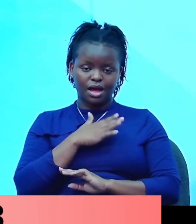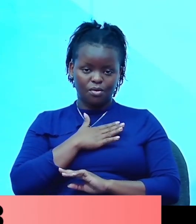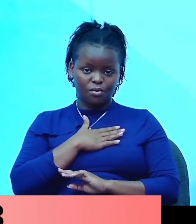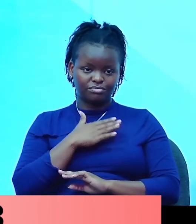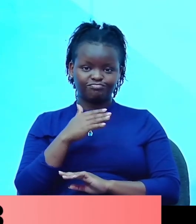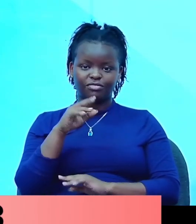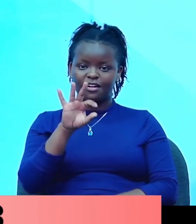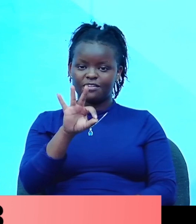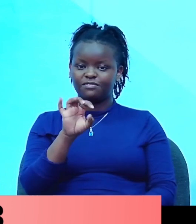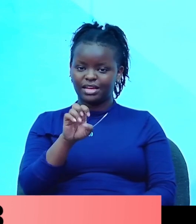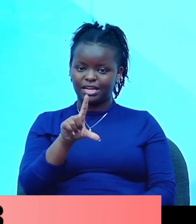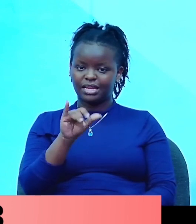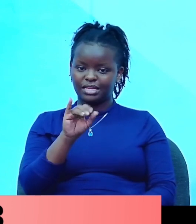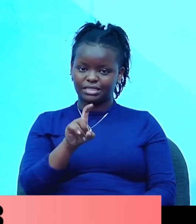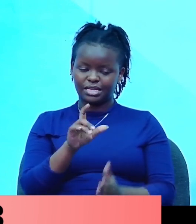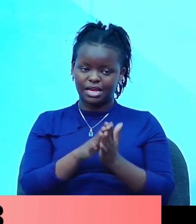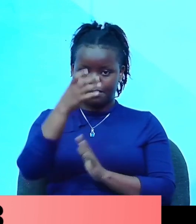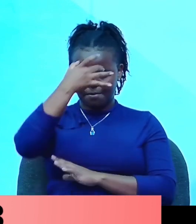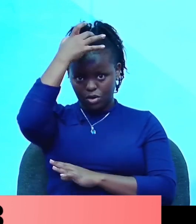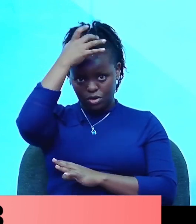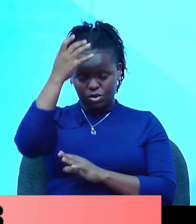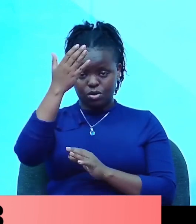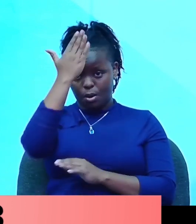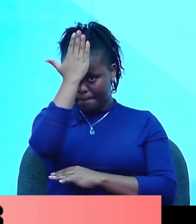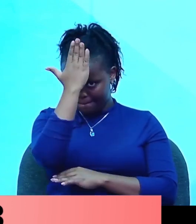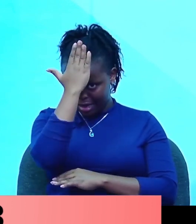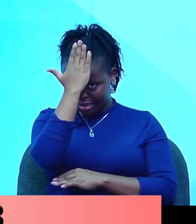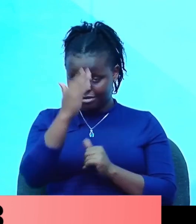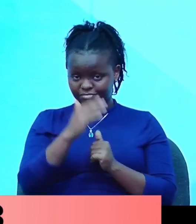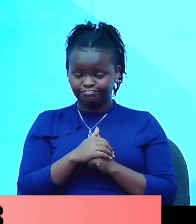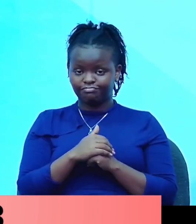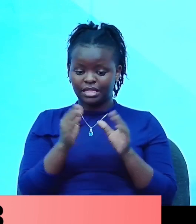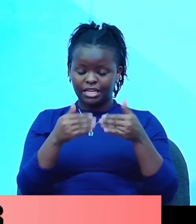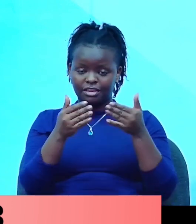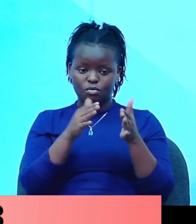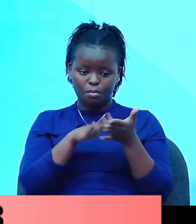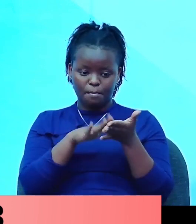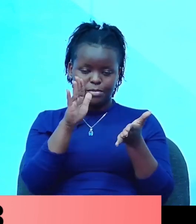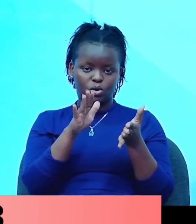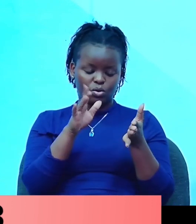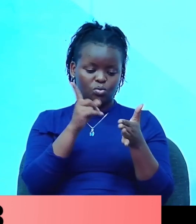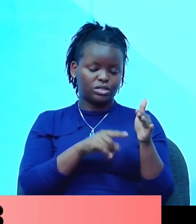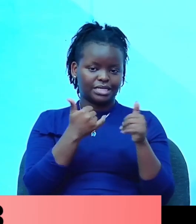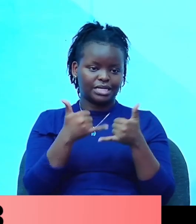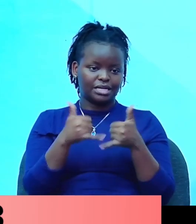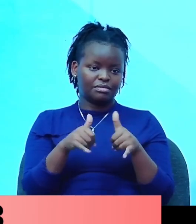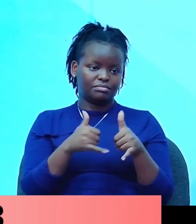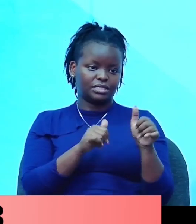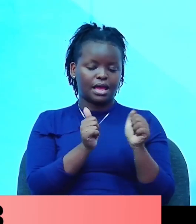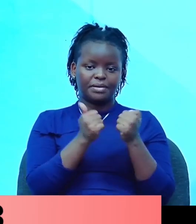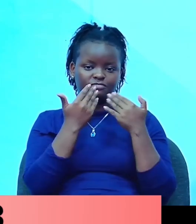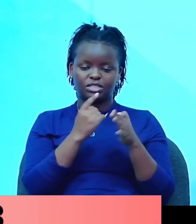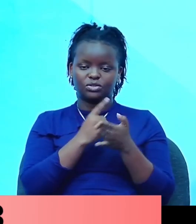Makona and Chris Mololo will be bringing you a detailed analysis of the games that have happened over the weekend. Once again, keep